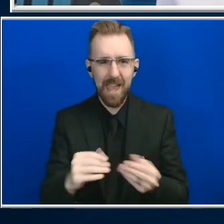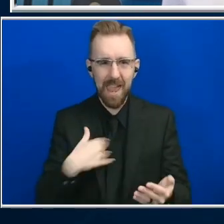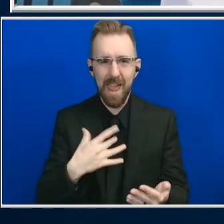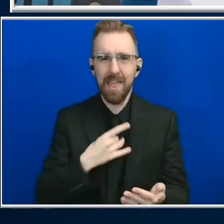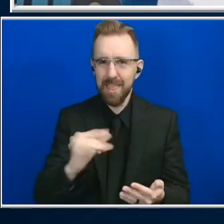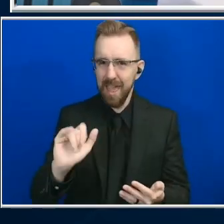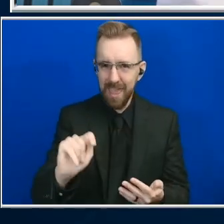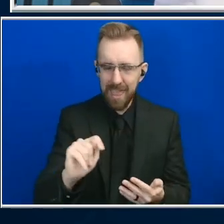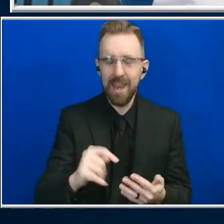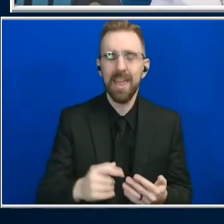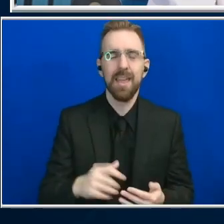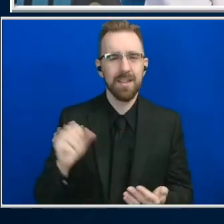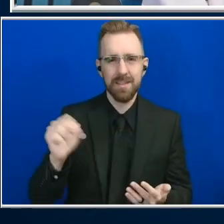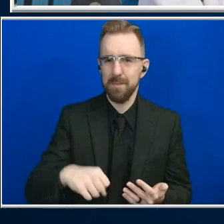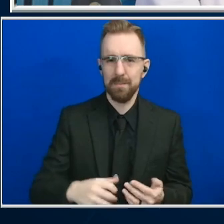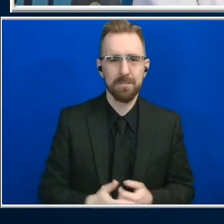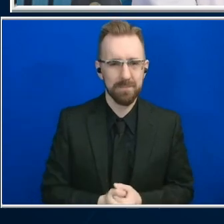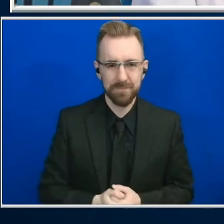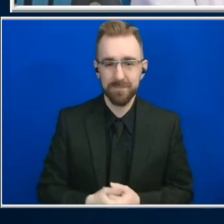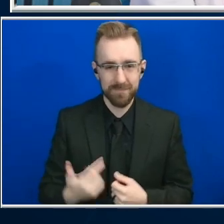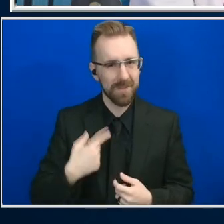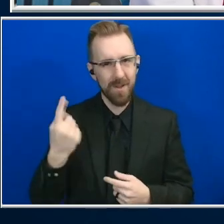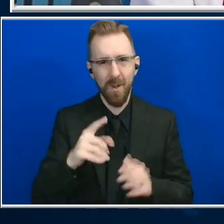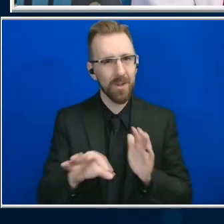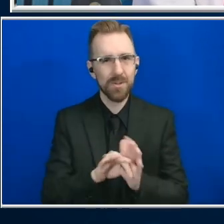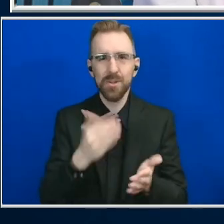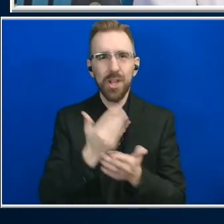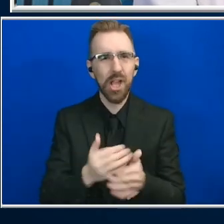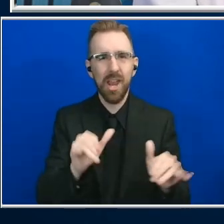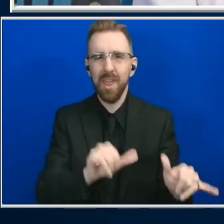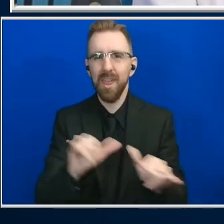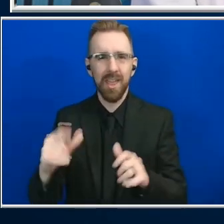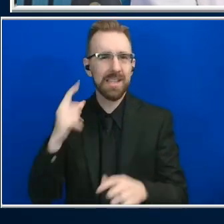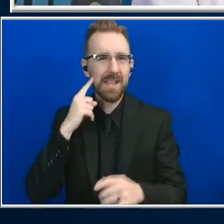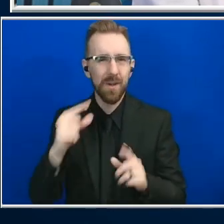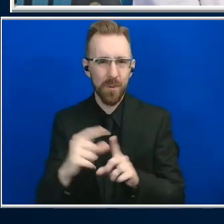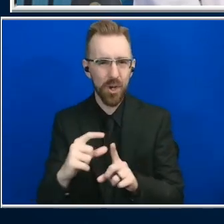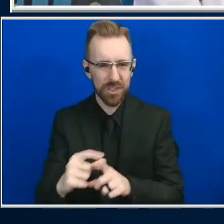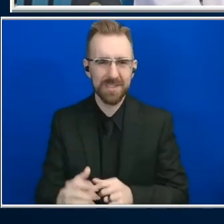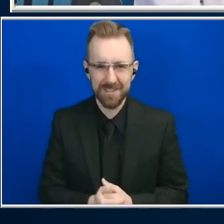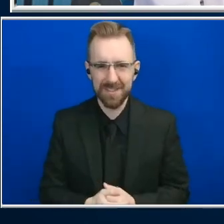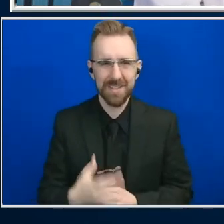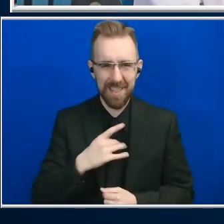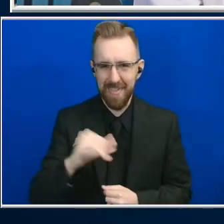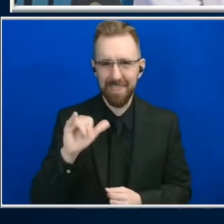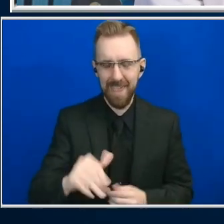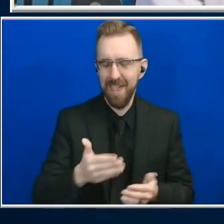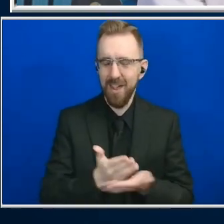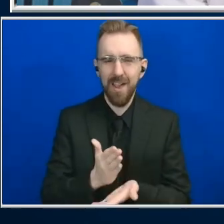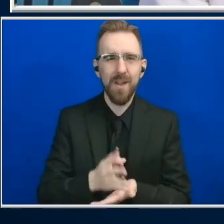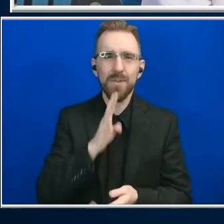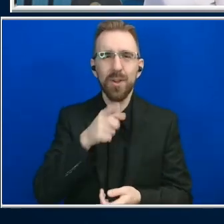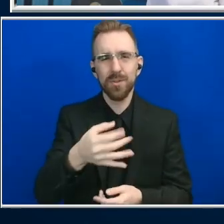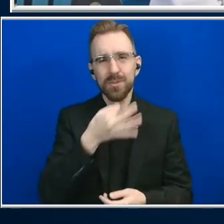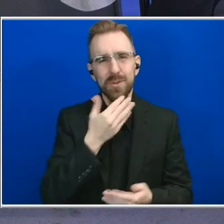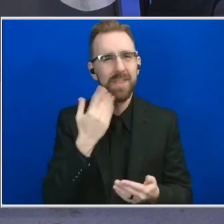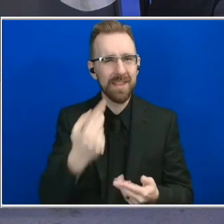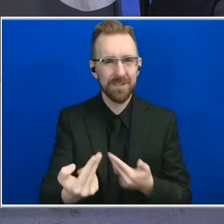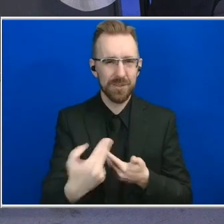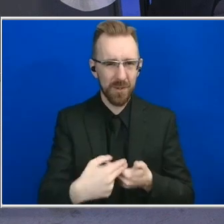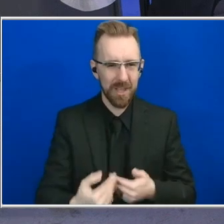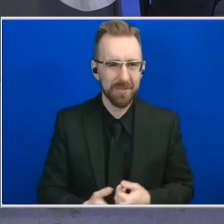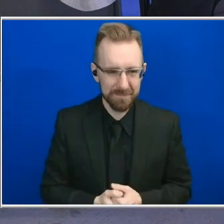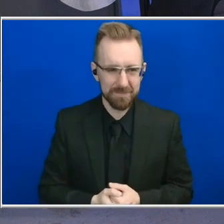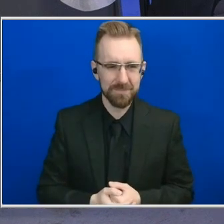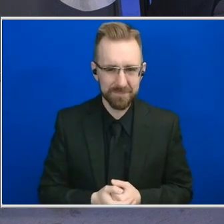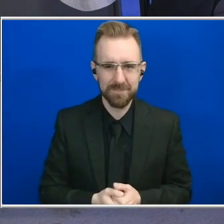Yeah. We always choose good rhymes, Steve. I like it. All right, man. We'll talk to you soon. Thanks for being on. All right, joining me at